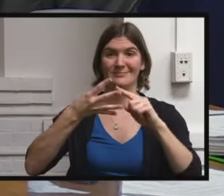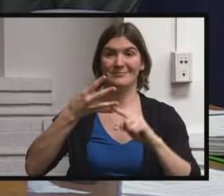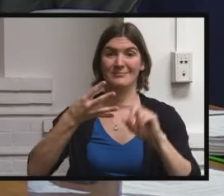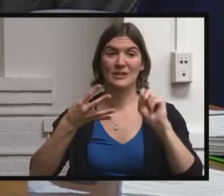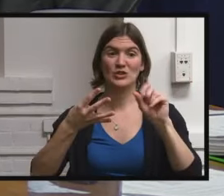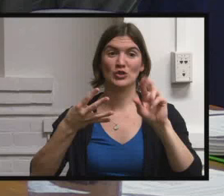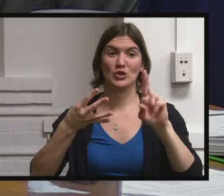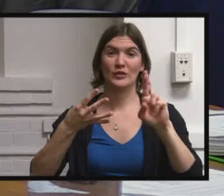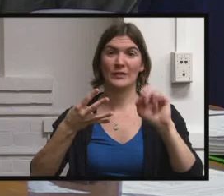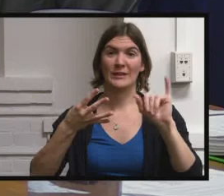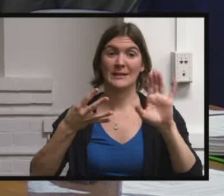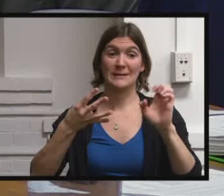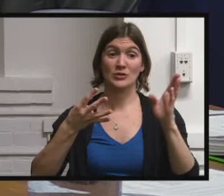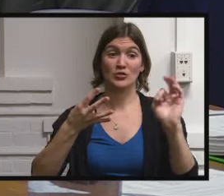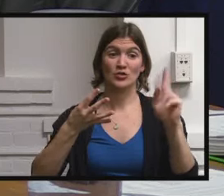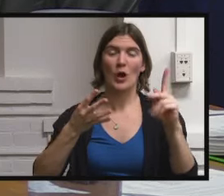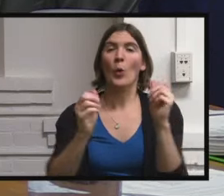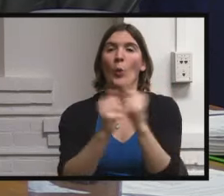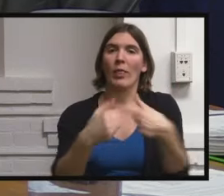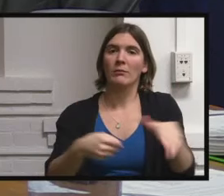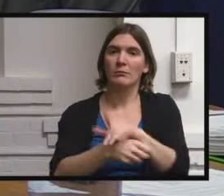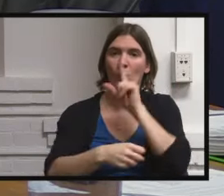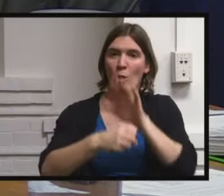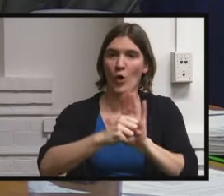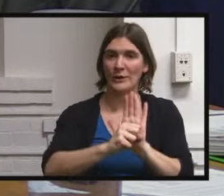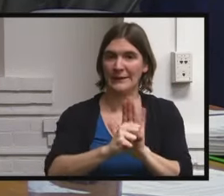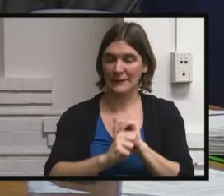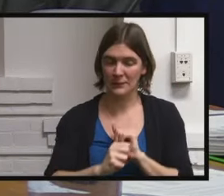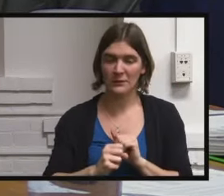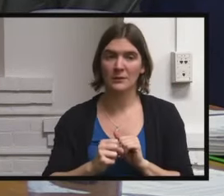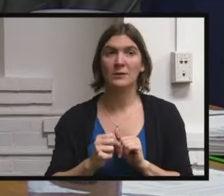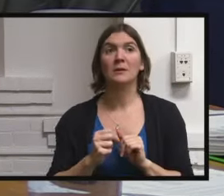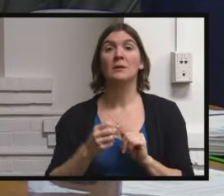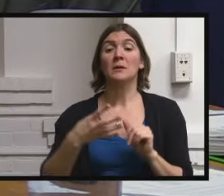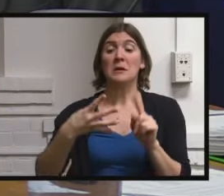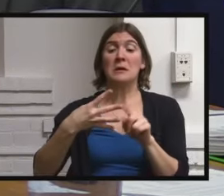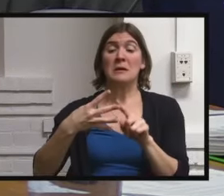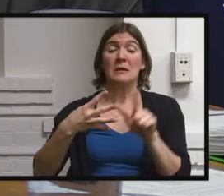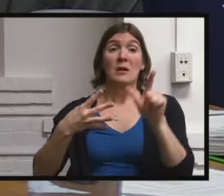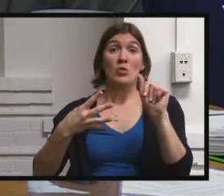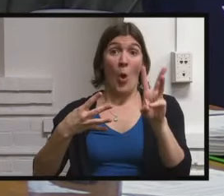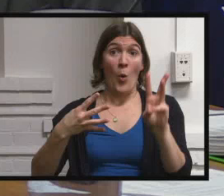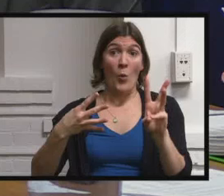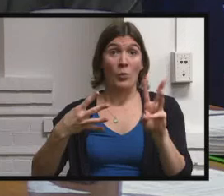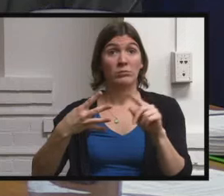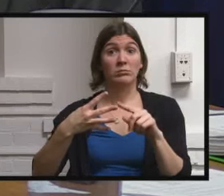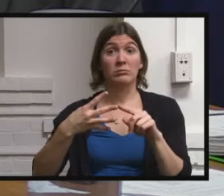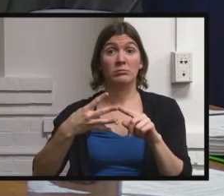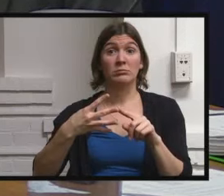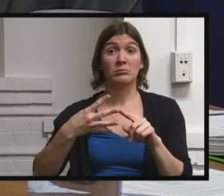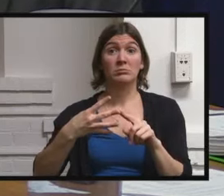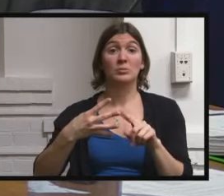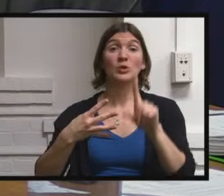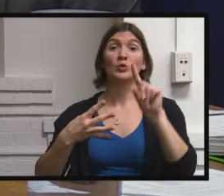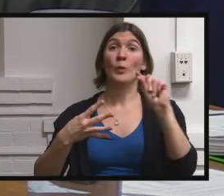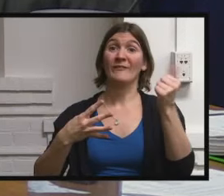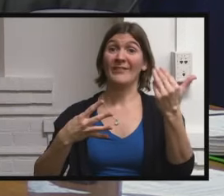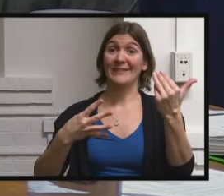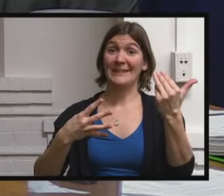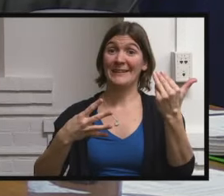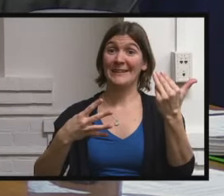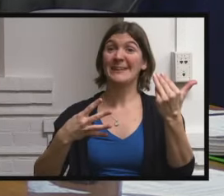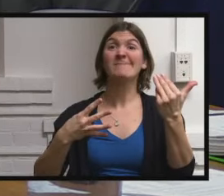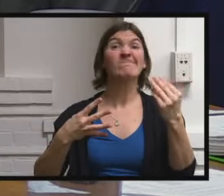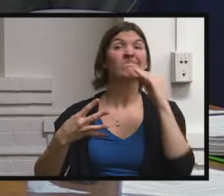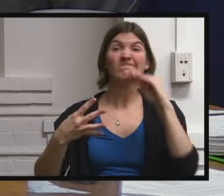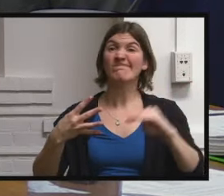service truck with warranties. In this case, the low bid was bid a 2015 model, and it did